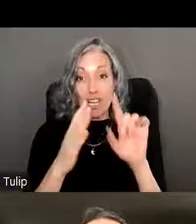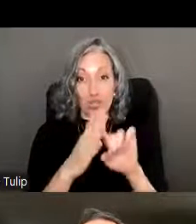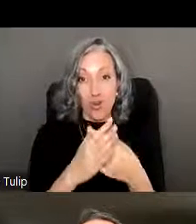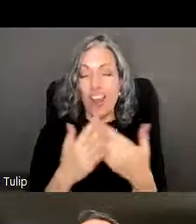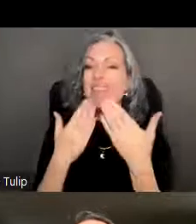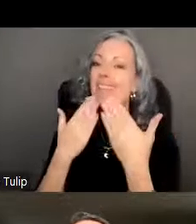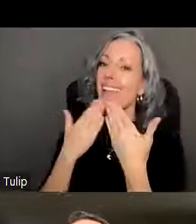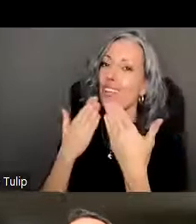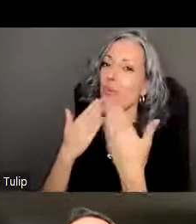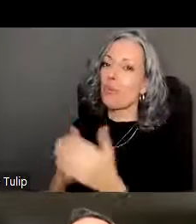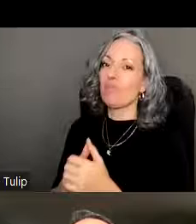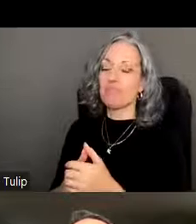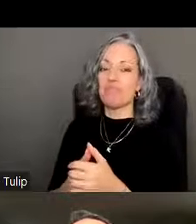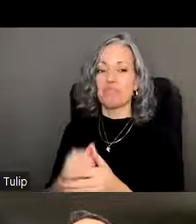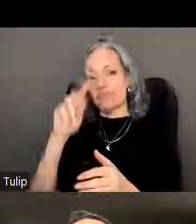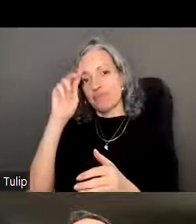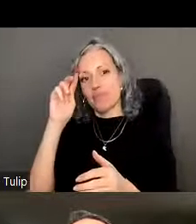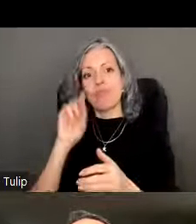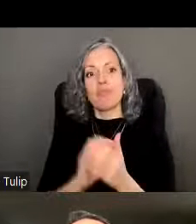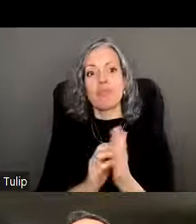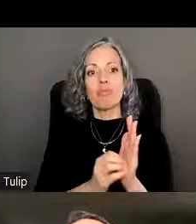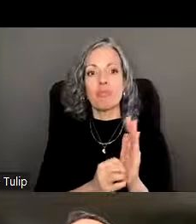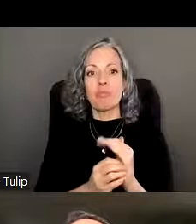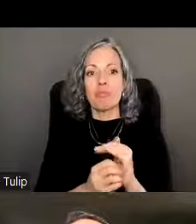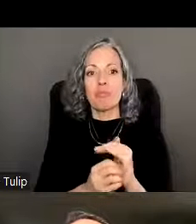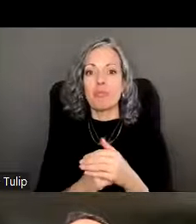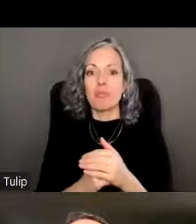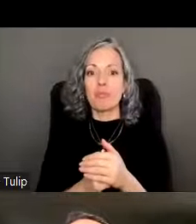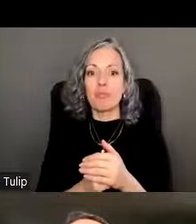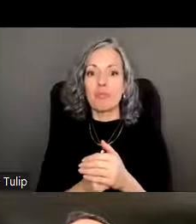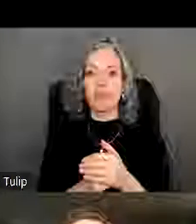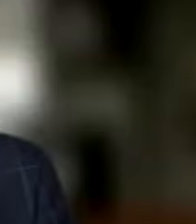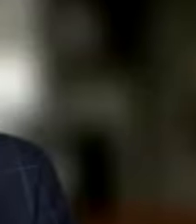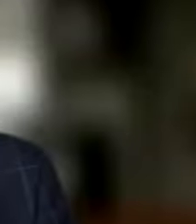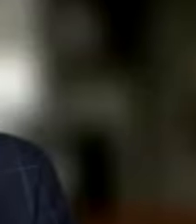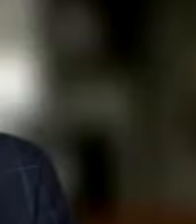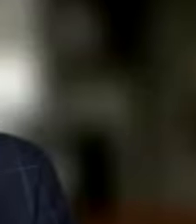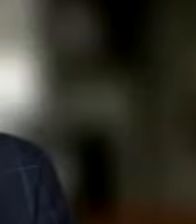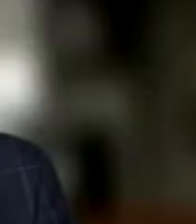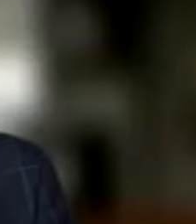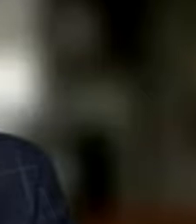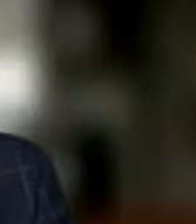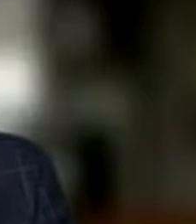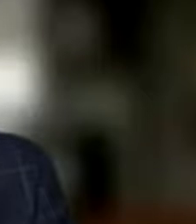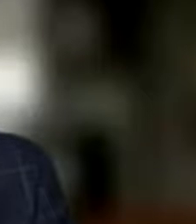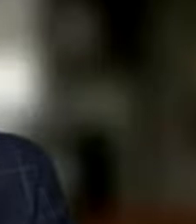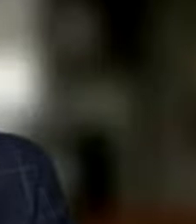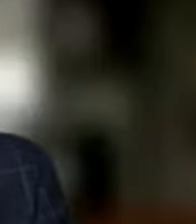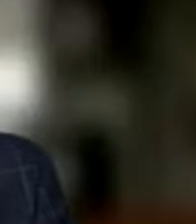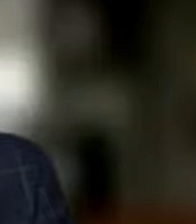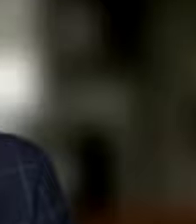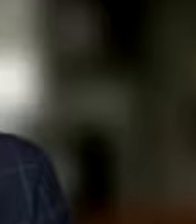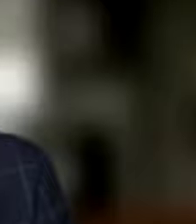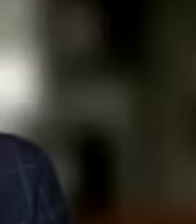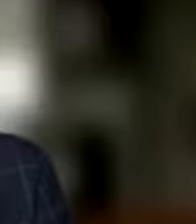you. Well, as Derek said, we had reviewed the NAPA and